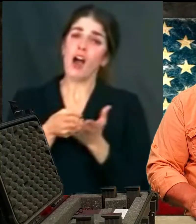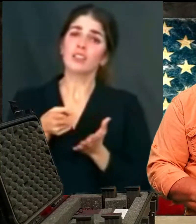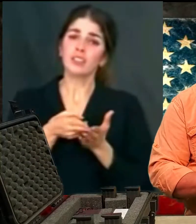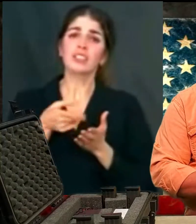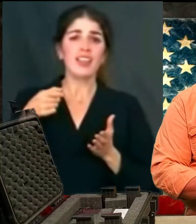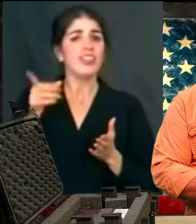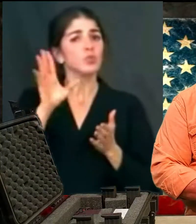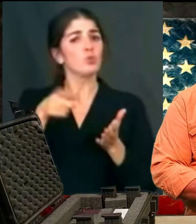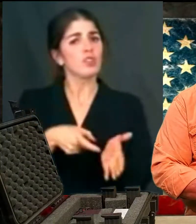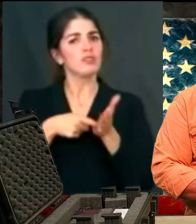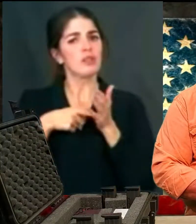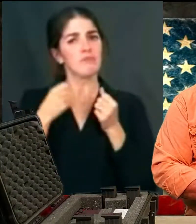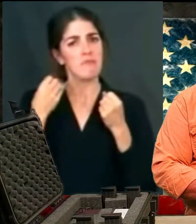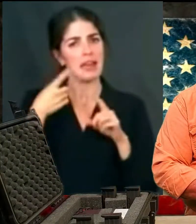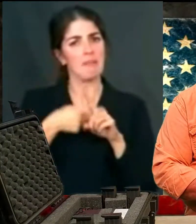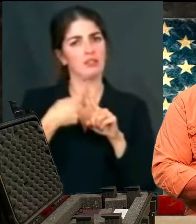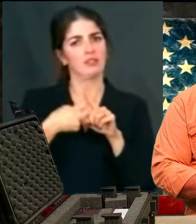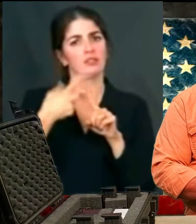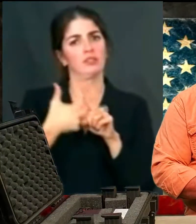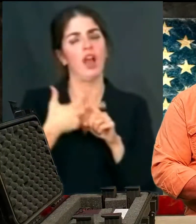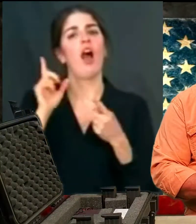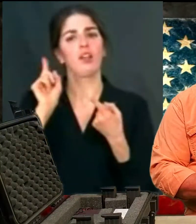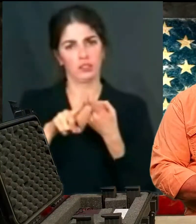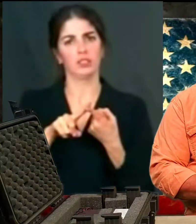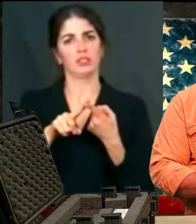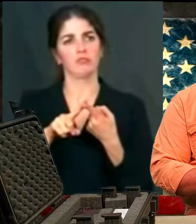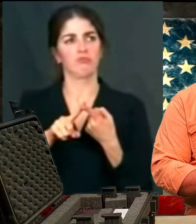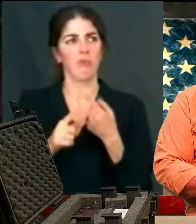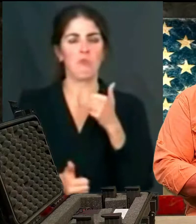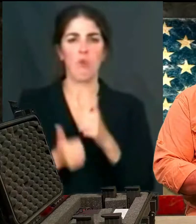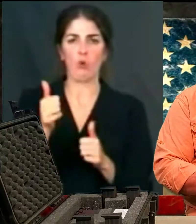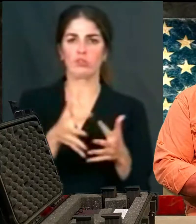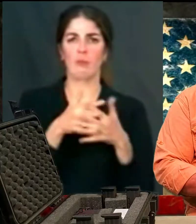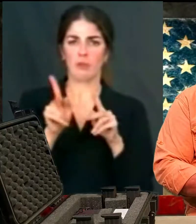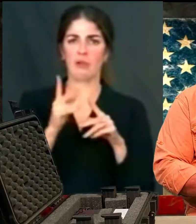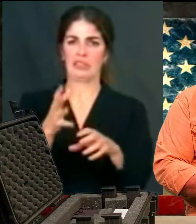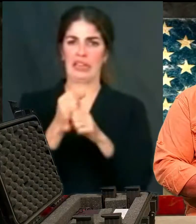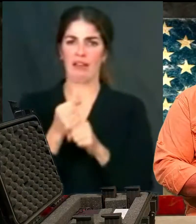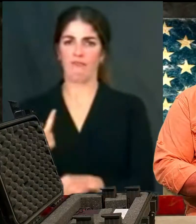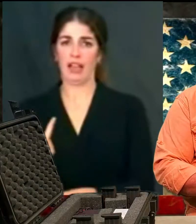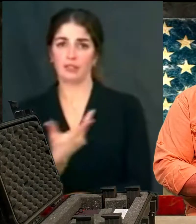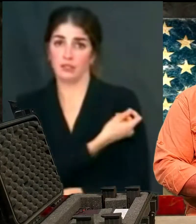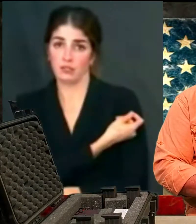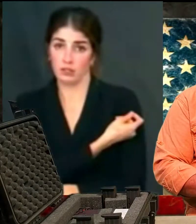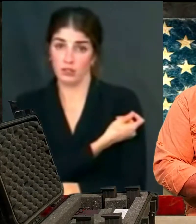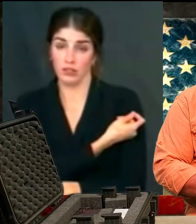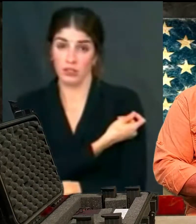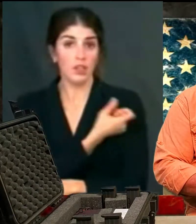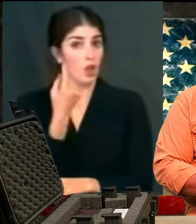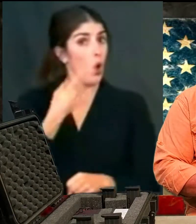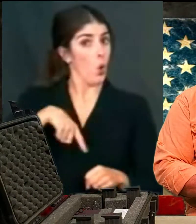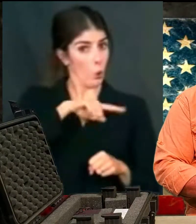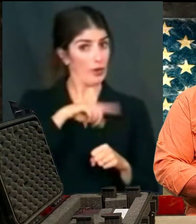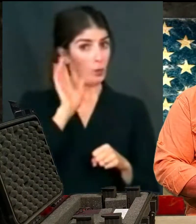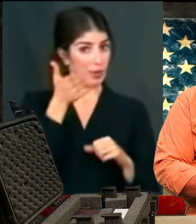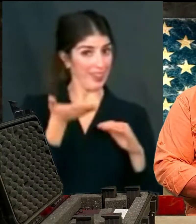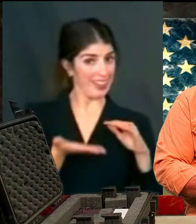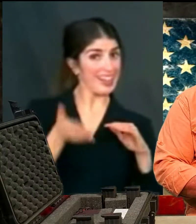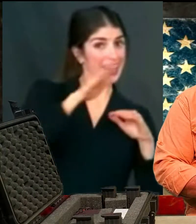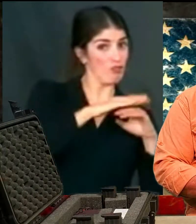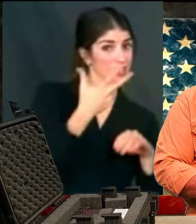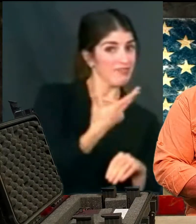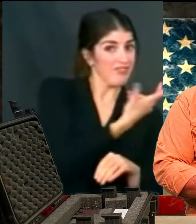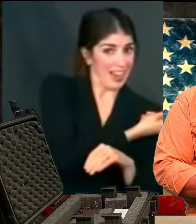rounds. I've got CCI Maxi Mag 40 grain. I've got Winchester Win Mag 40